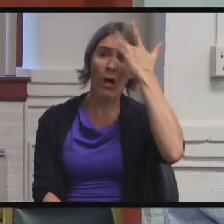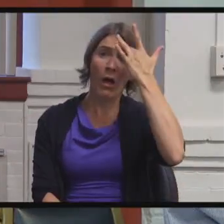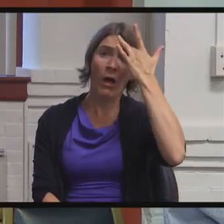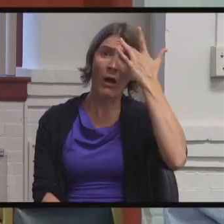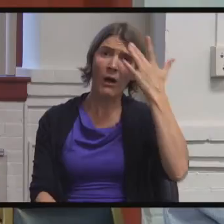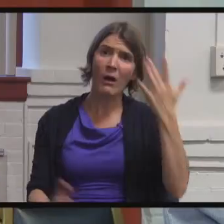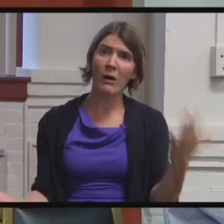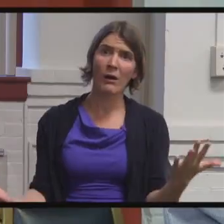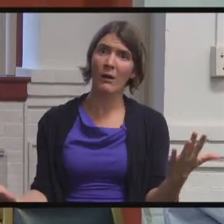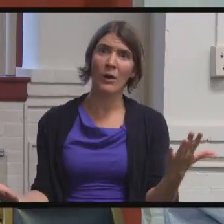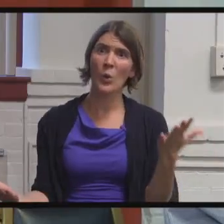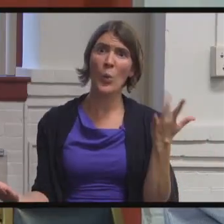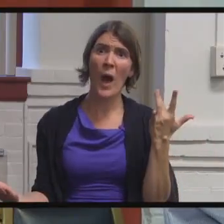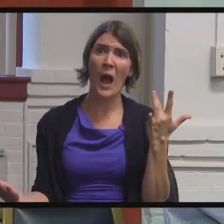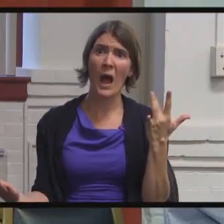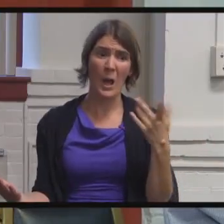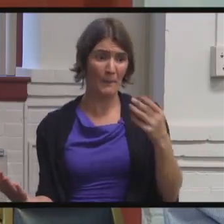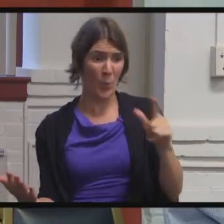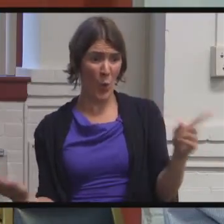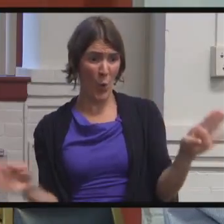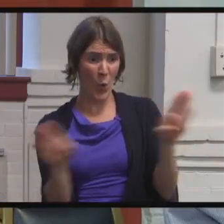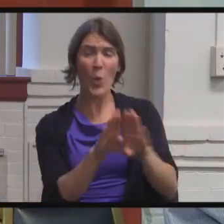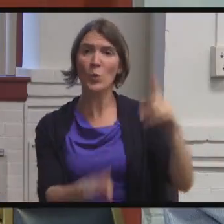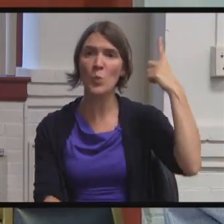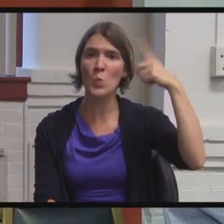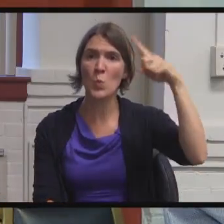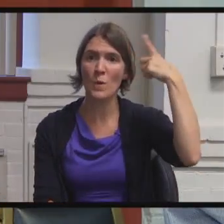There is no reason for that pool to be closed.